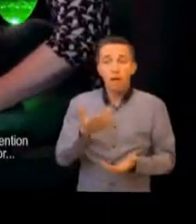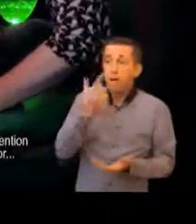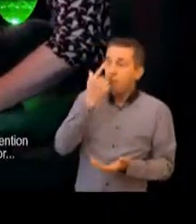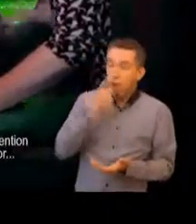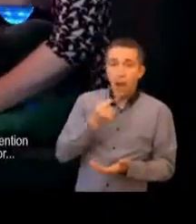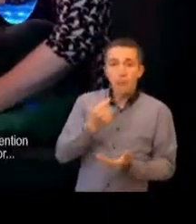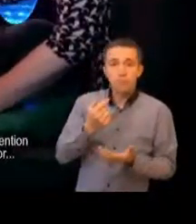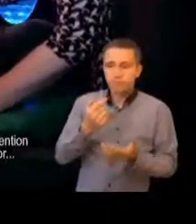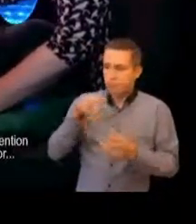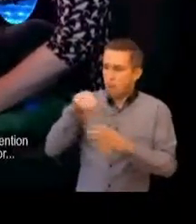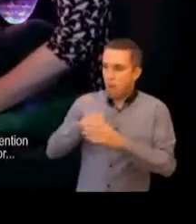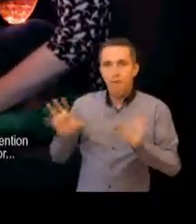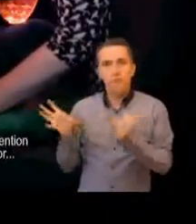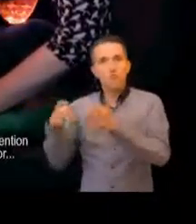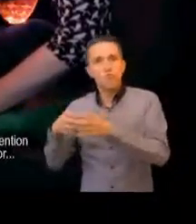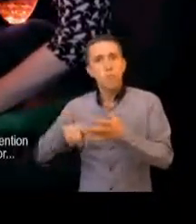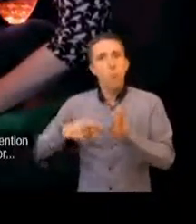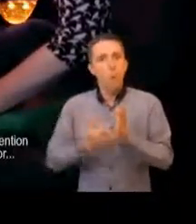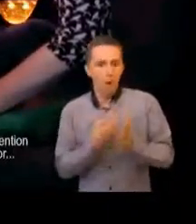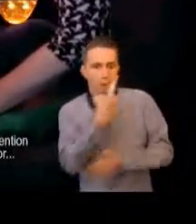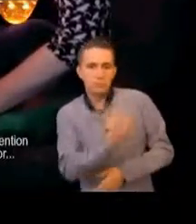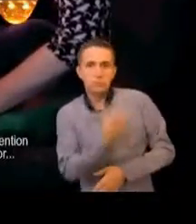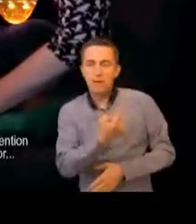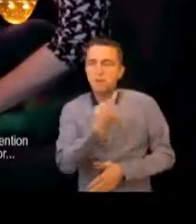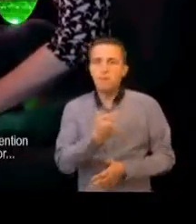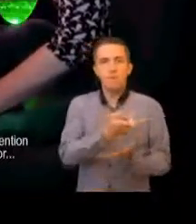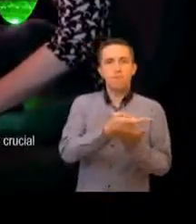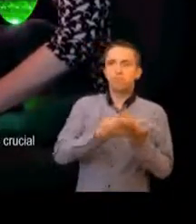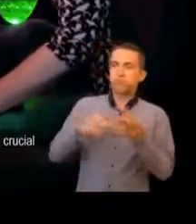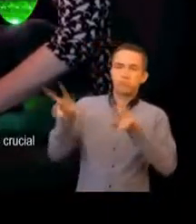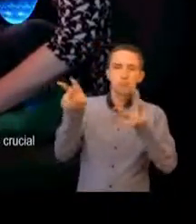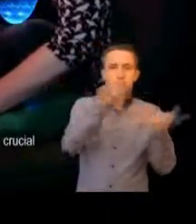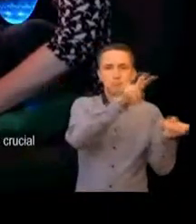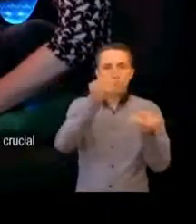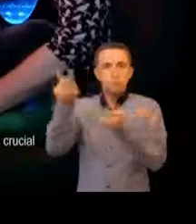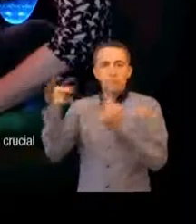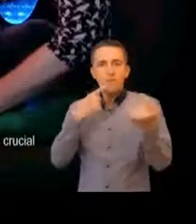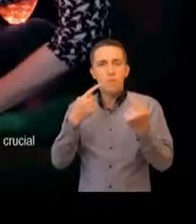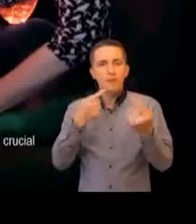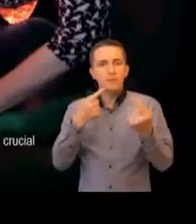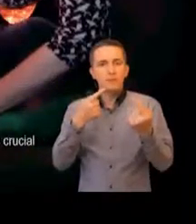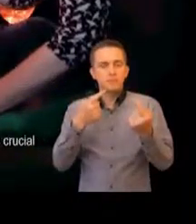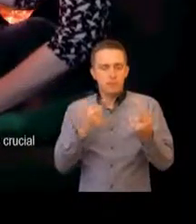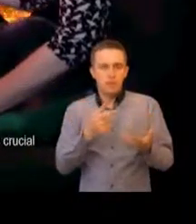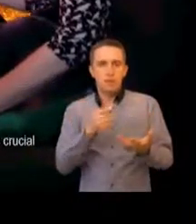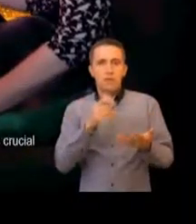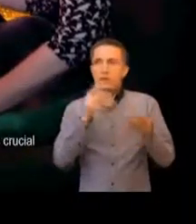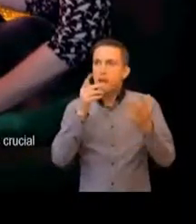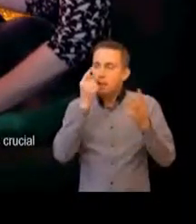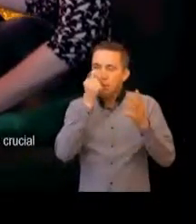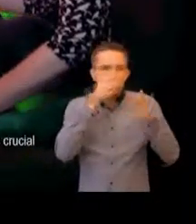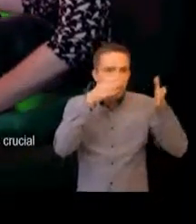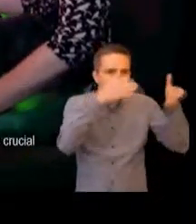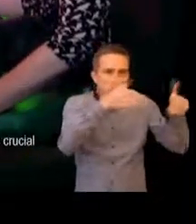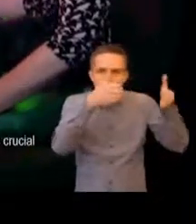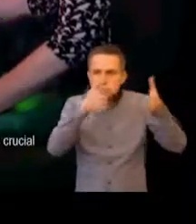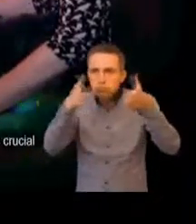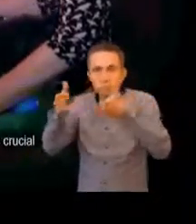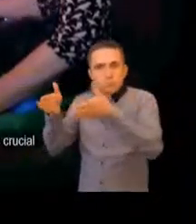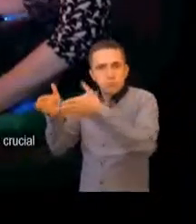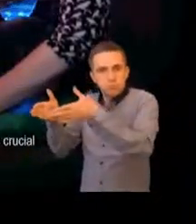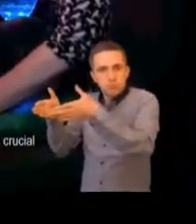In a darkened room, Finlay is about to use his residual vision to look at the lights. A quiet environment without visual